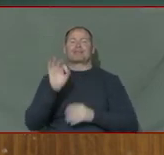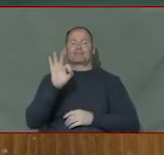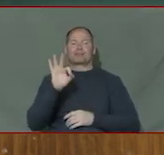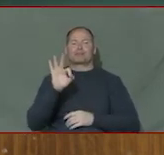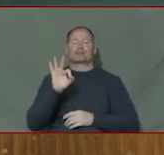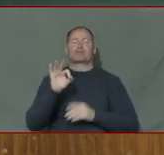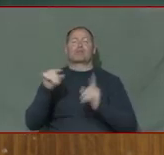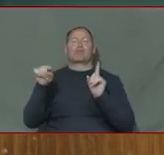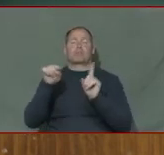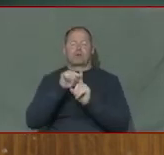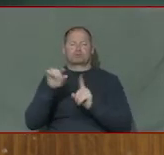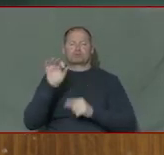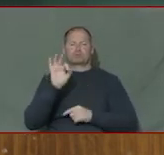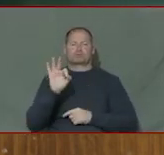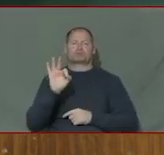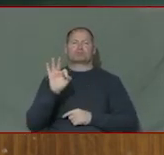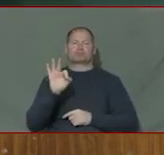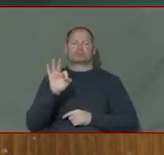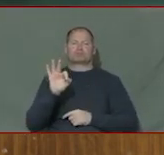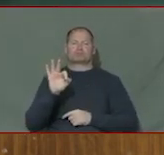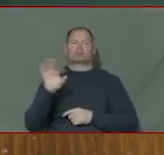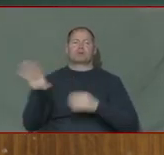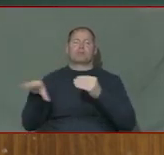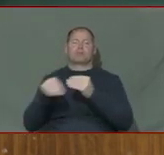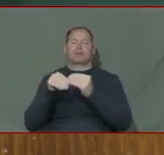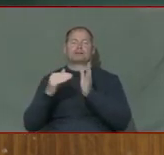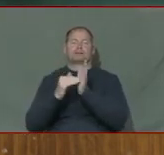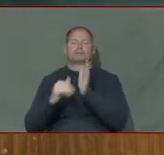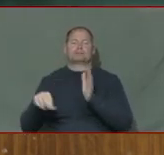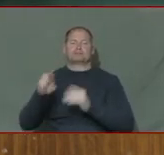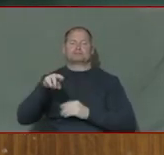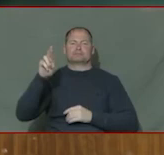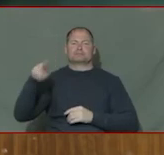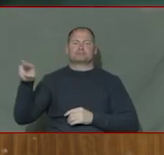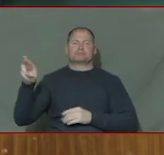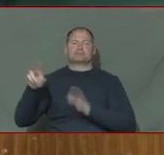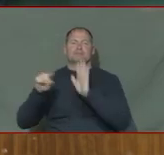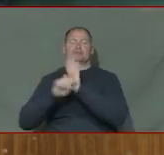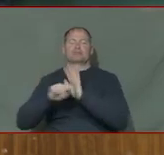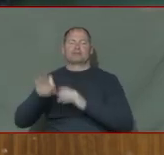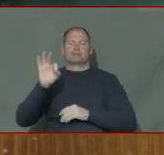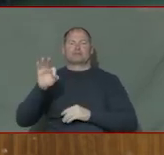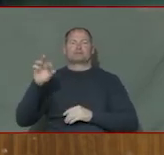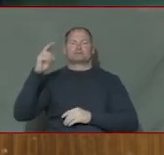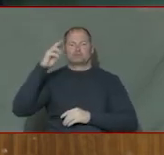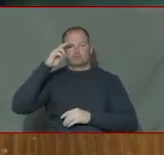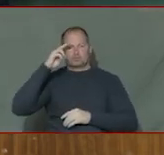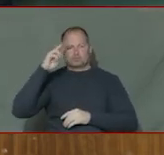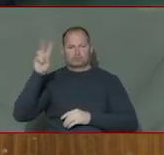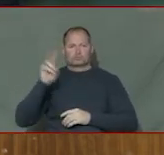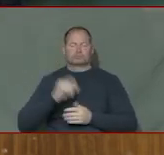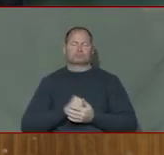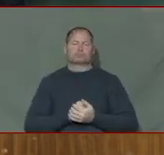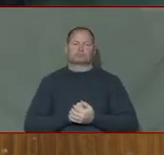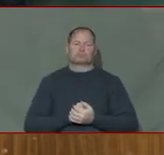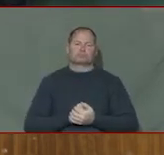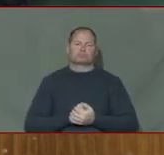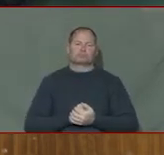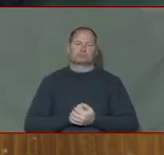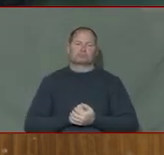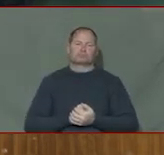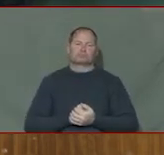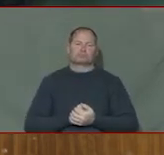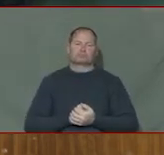positive 3, plus minus the square root of negative 3 squared, which is 9, minus 4 times a, which is